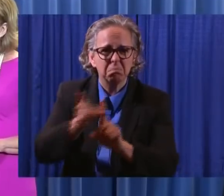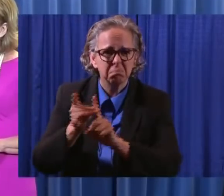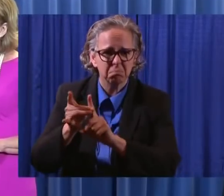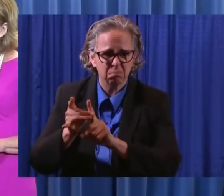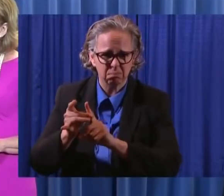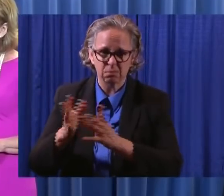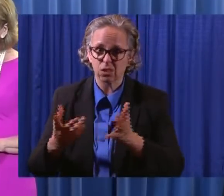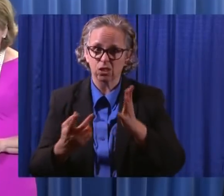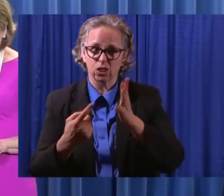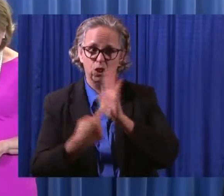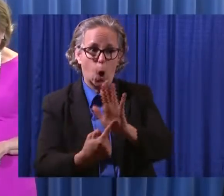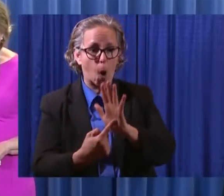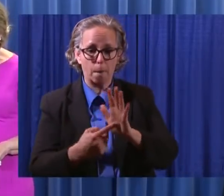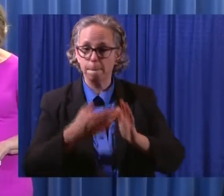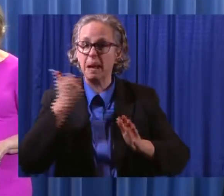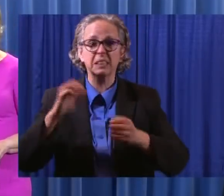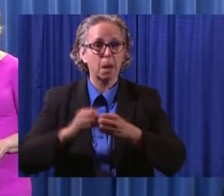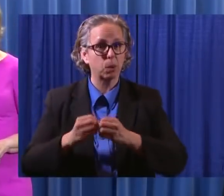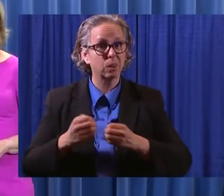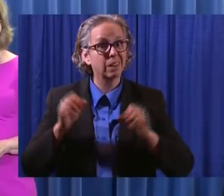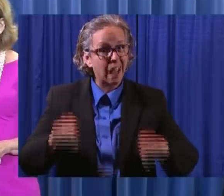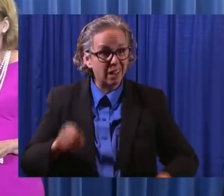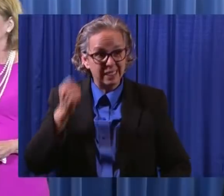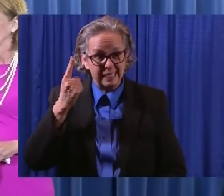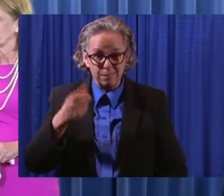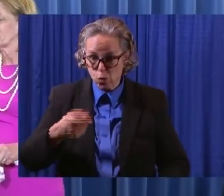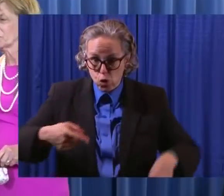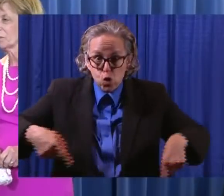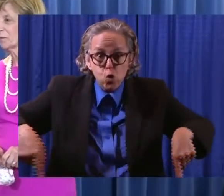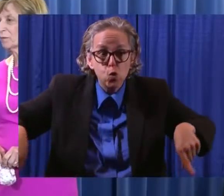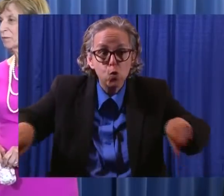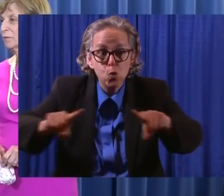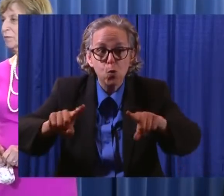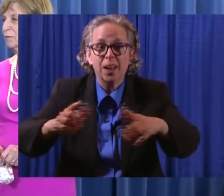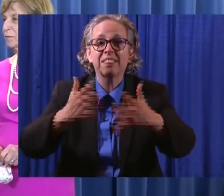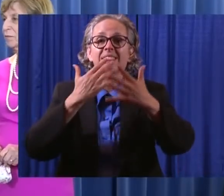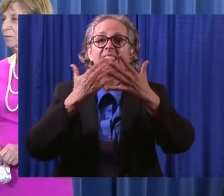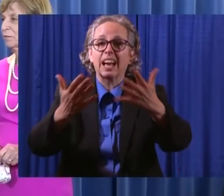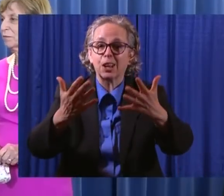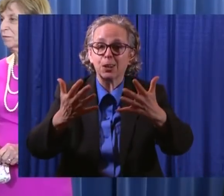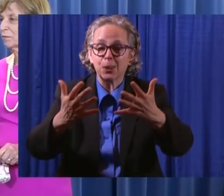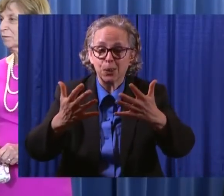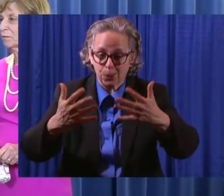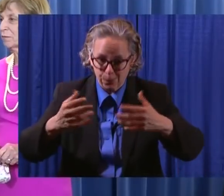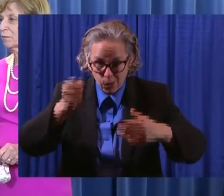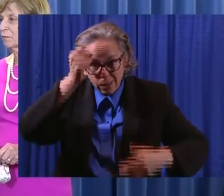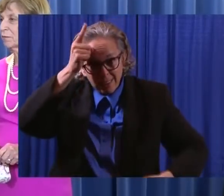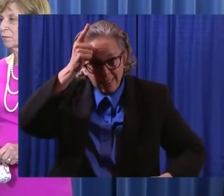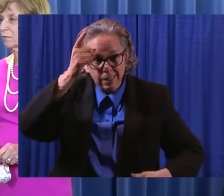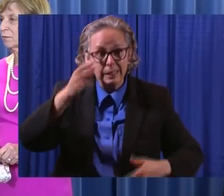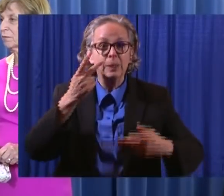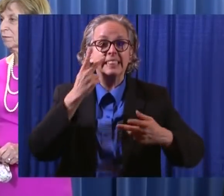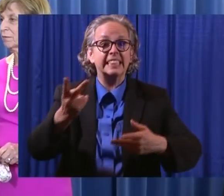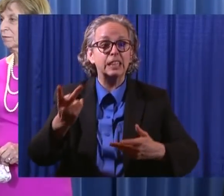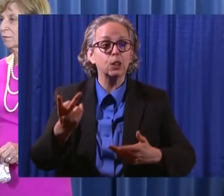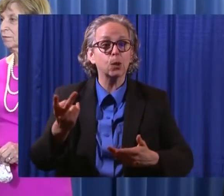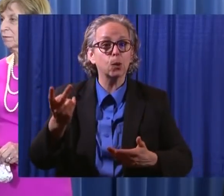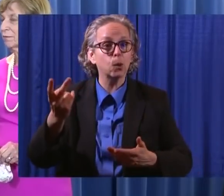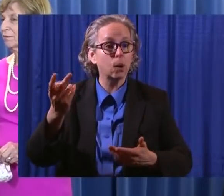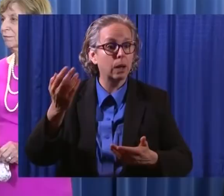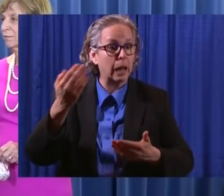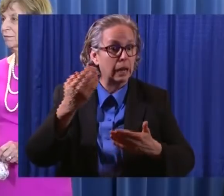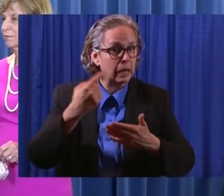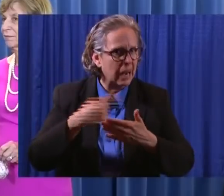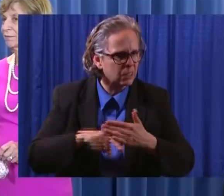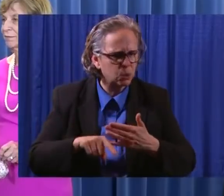every single day. We'll see you all. Thank you very much, and we'll see you next week. Thank you very